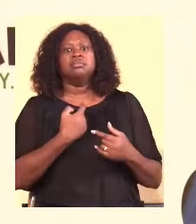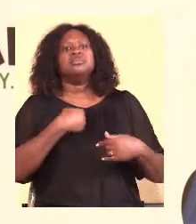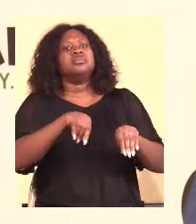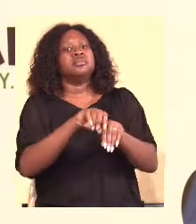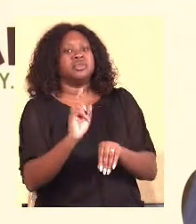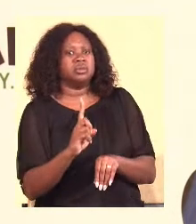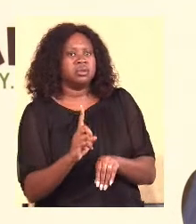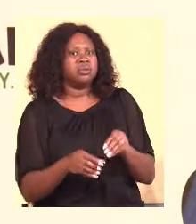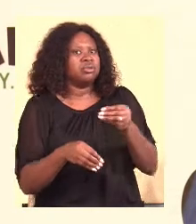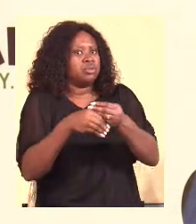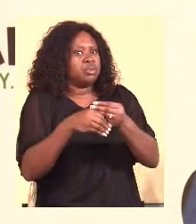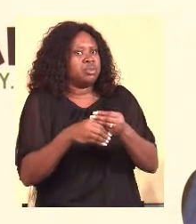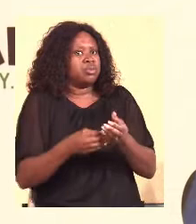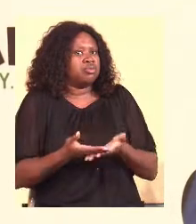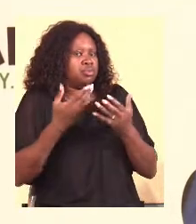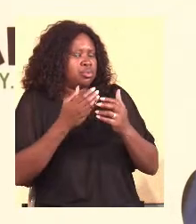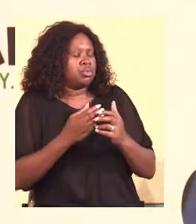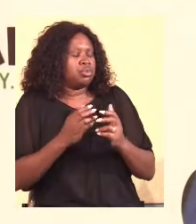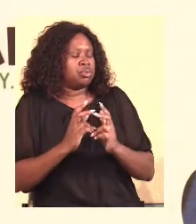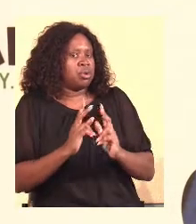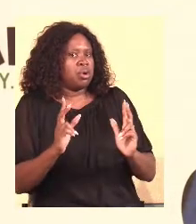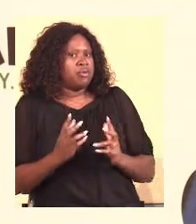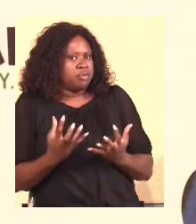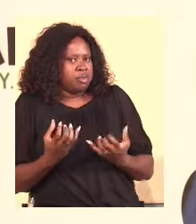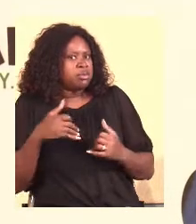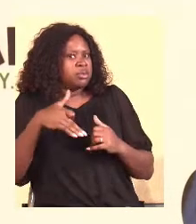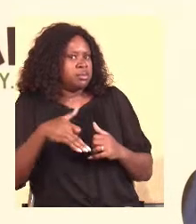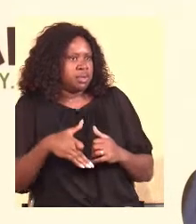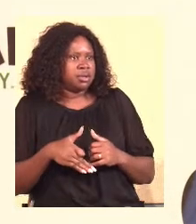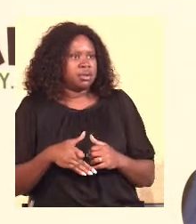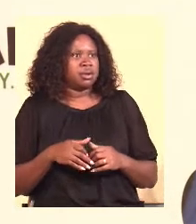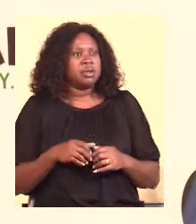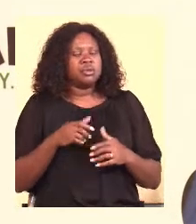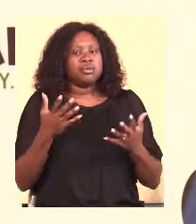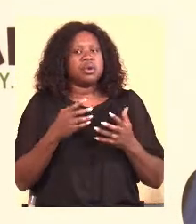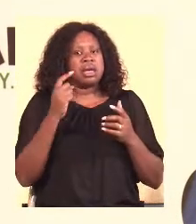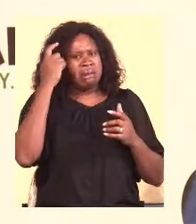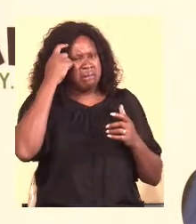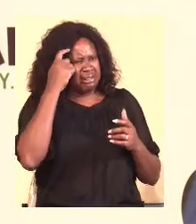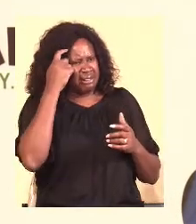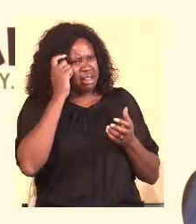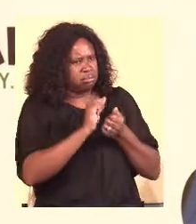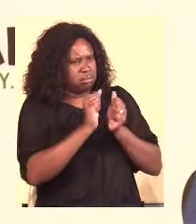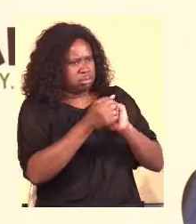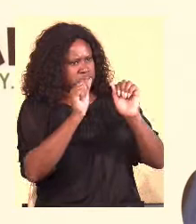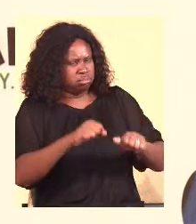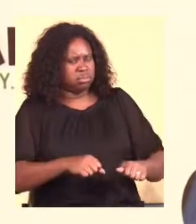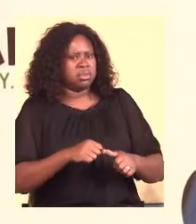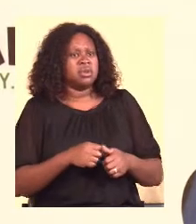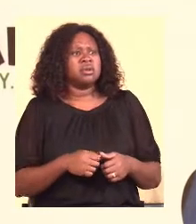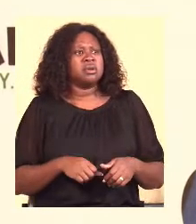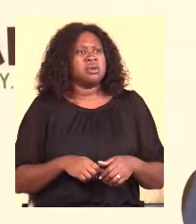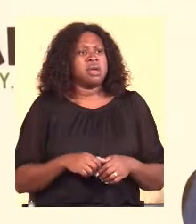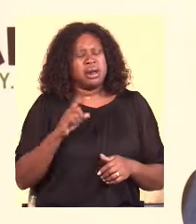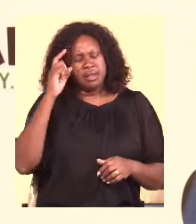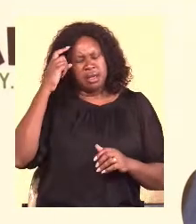contribute to the human resources that are needed in this country? And just we need to switch our mind and make us